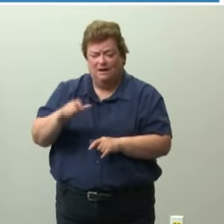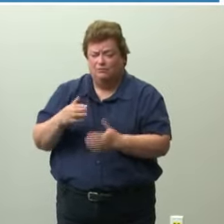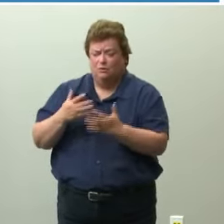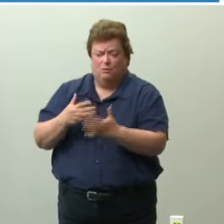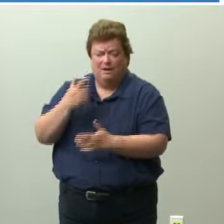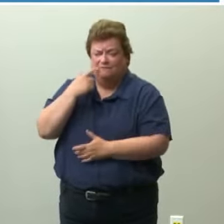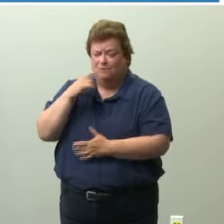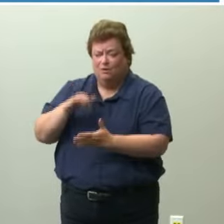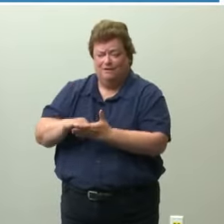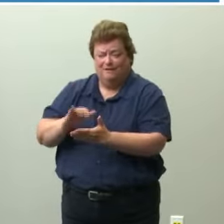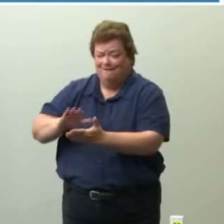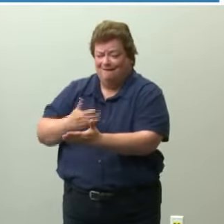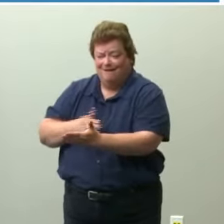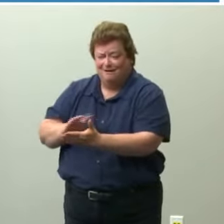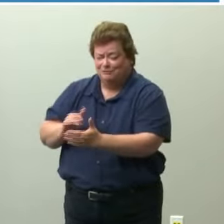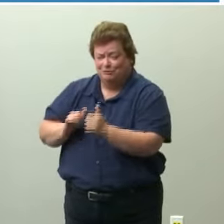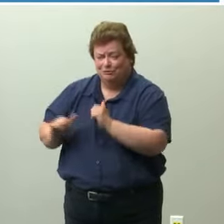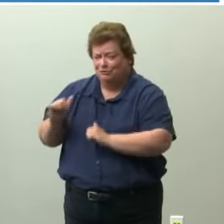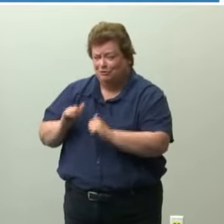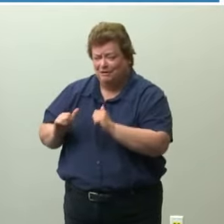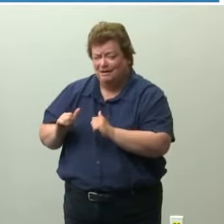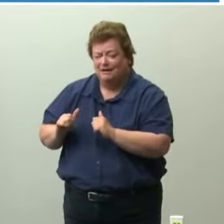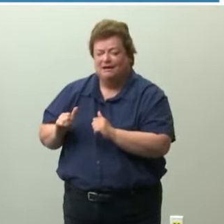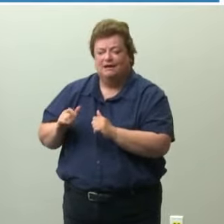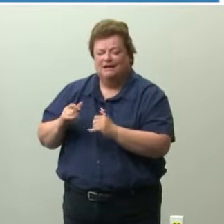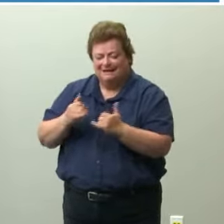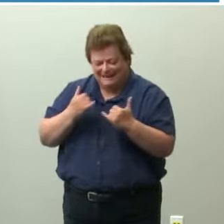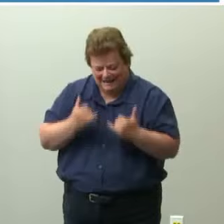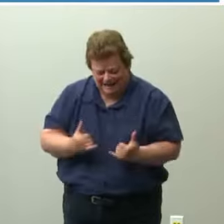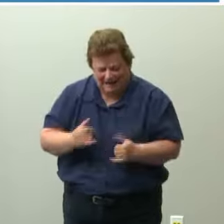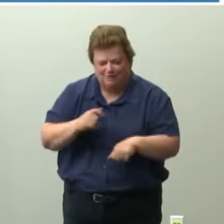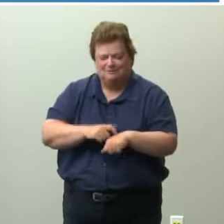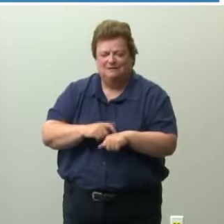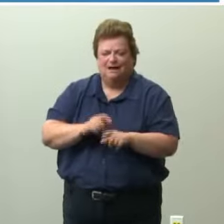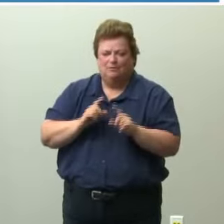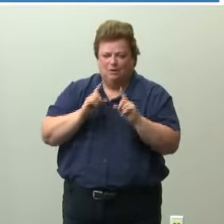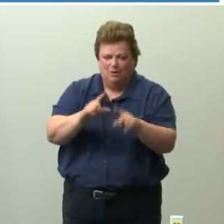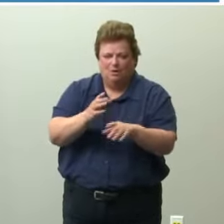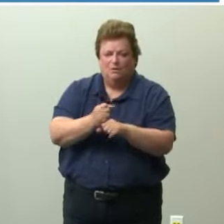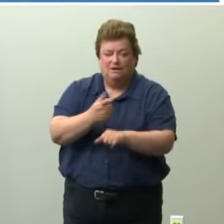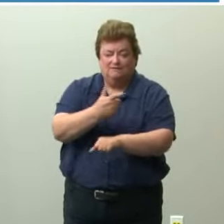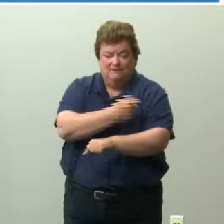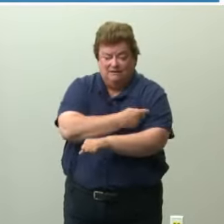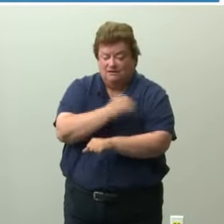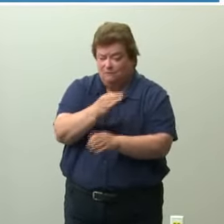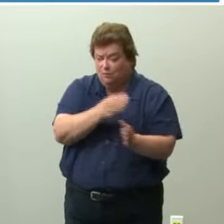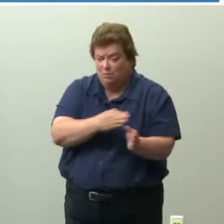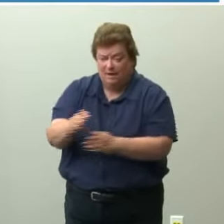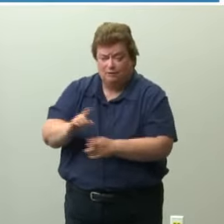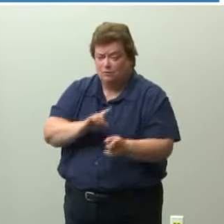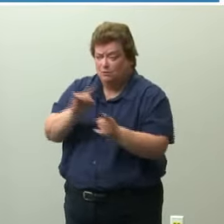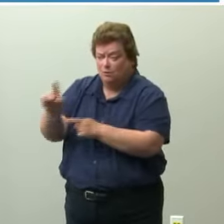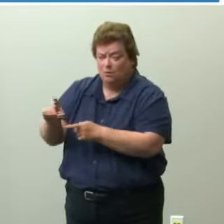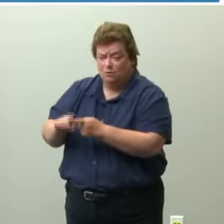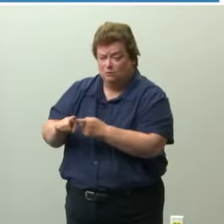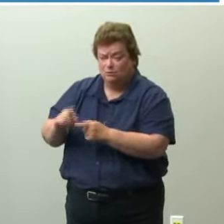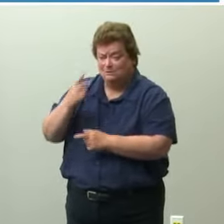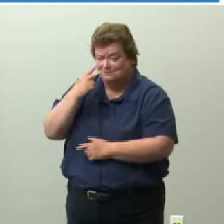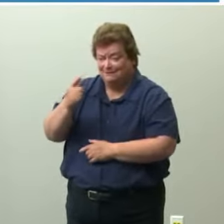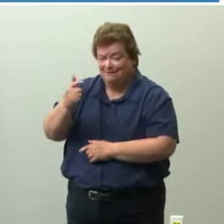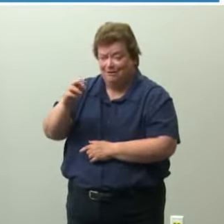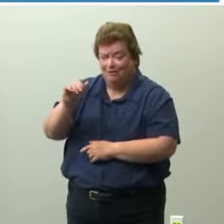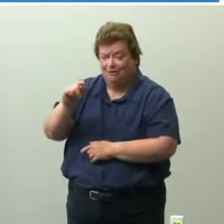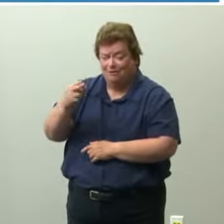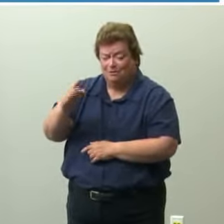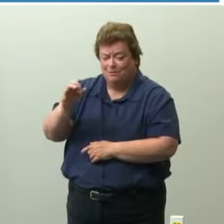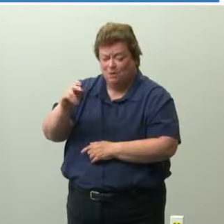I would say for the concert. Now is the time they should be getting vaccinated if they're going, and I would urge those that are